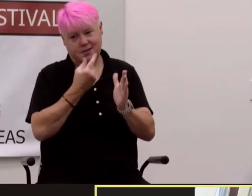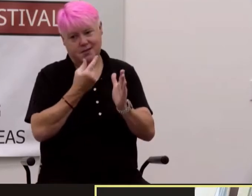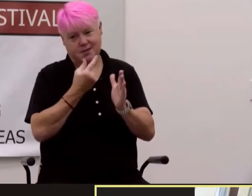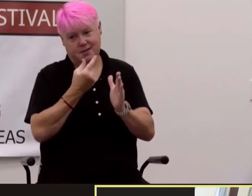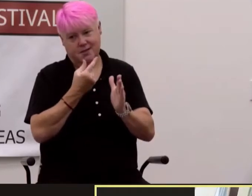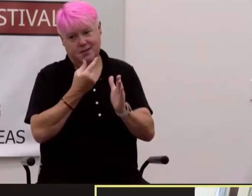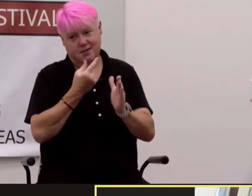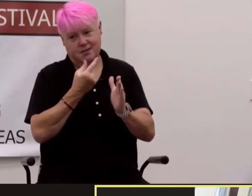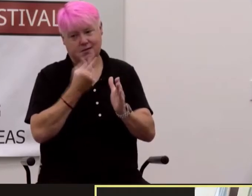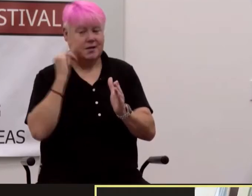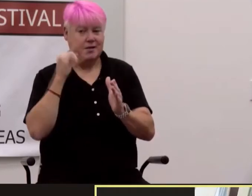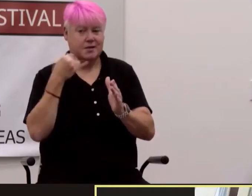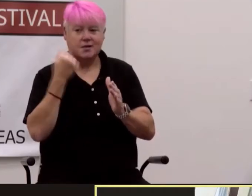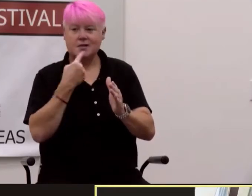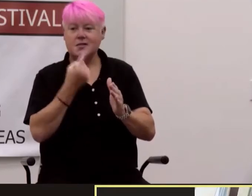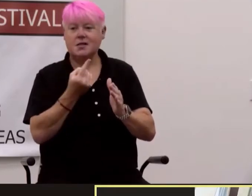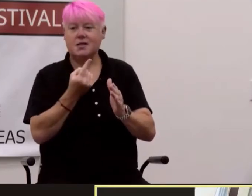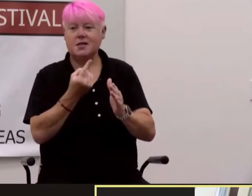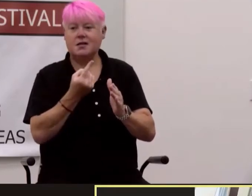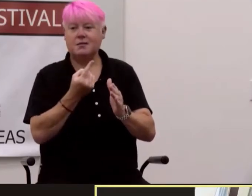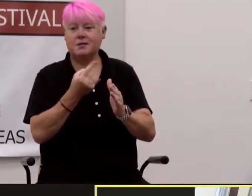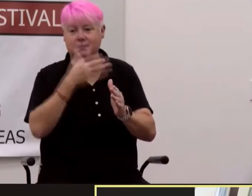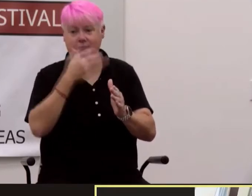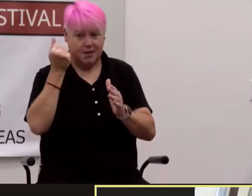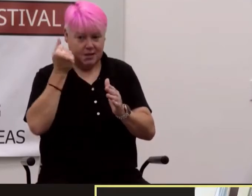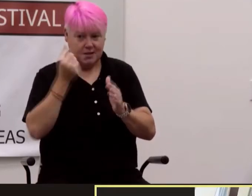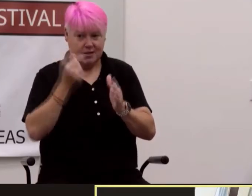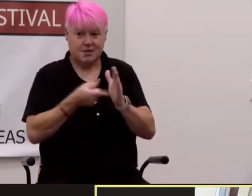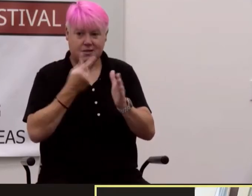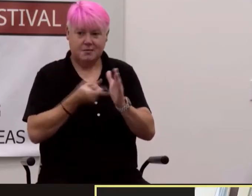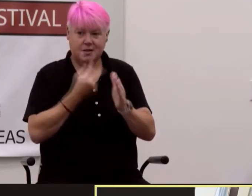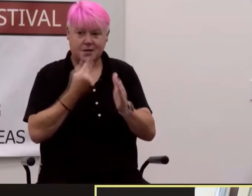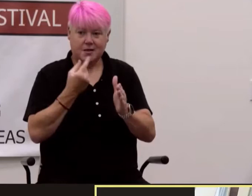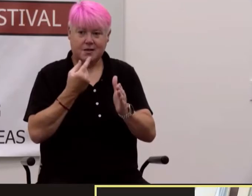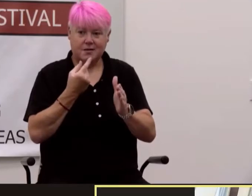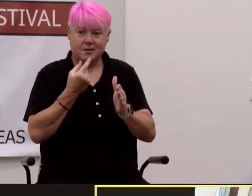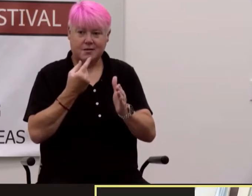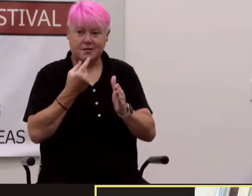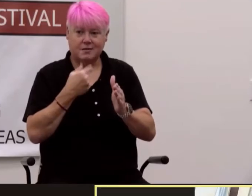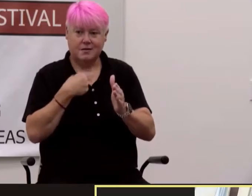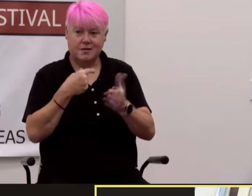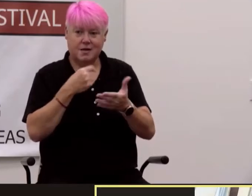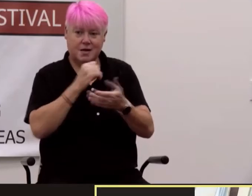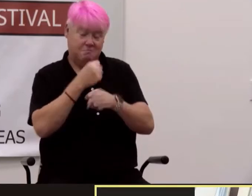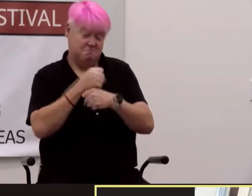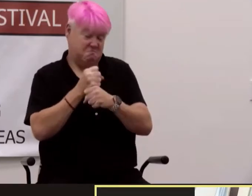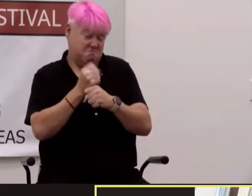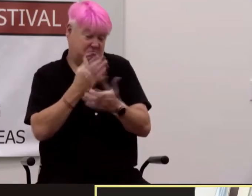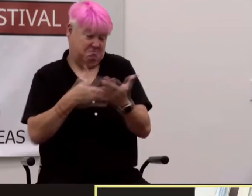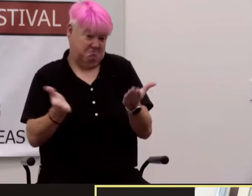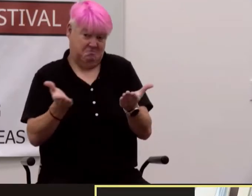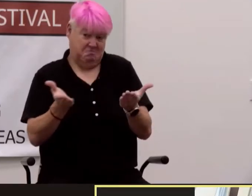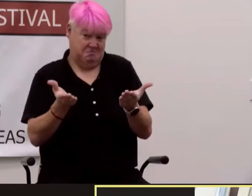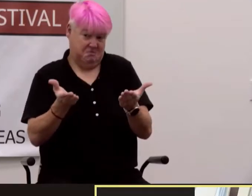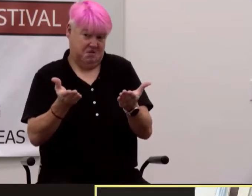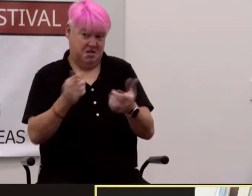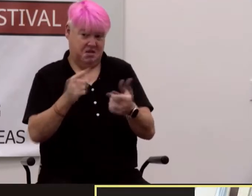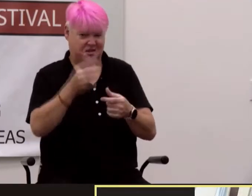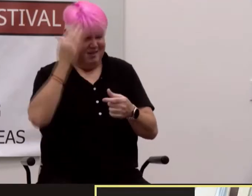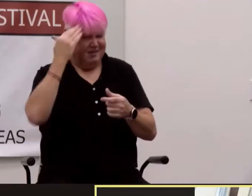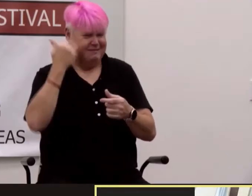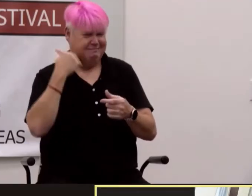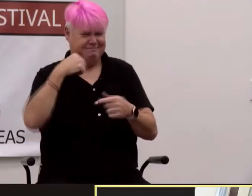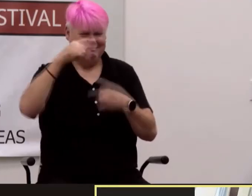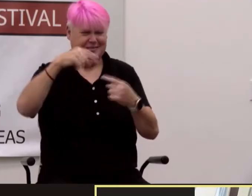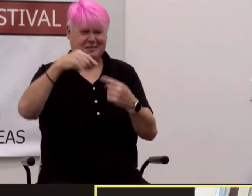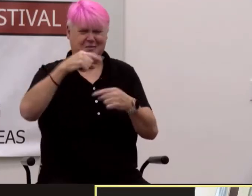said it best. Sometimes I'll just grab some ingredients and make something, and then her head spinning is like, where did